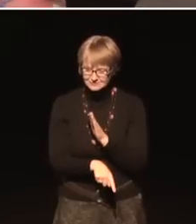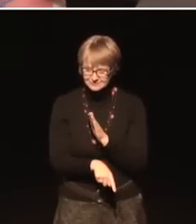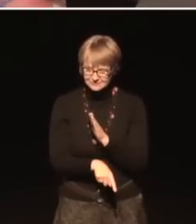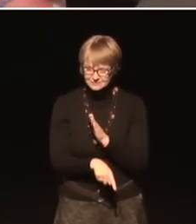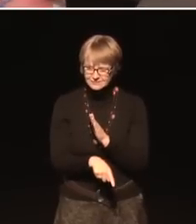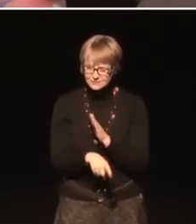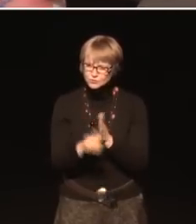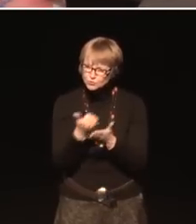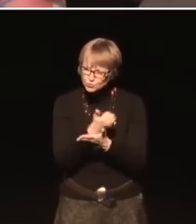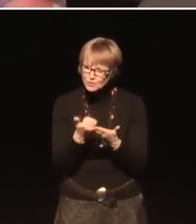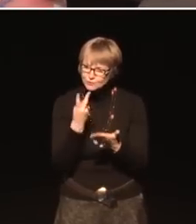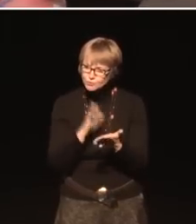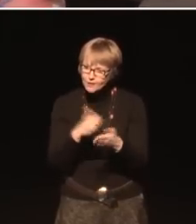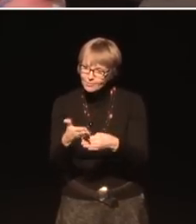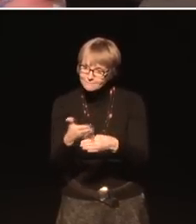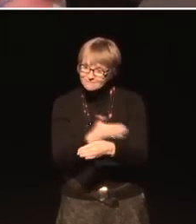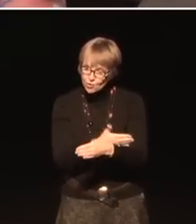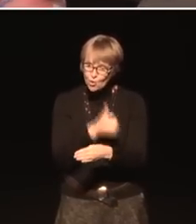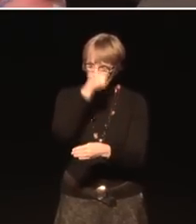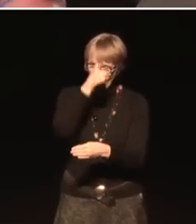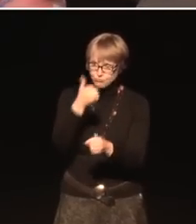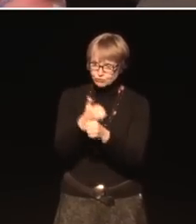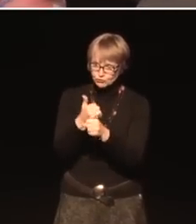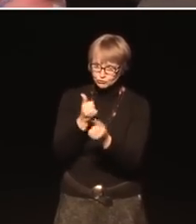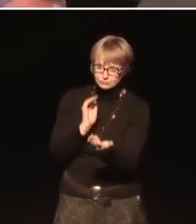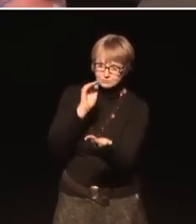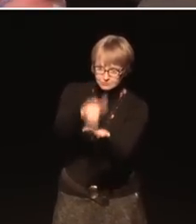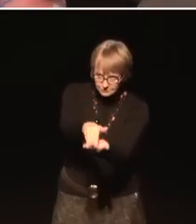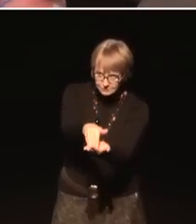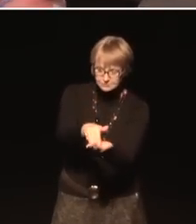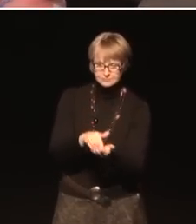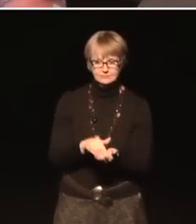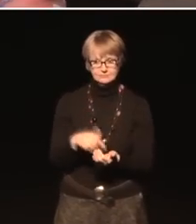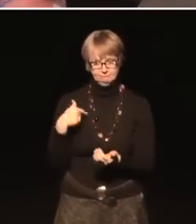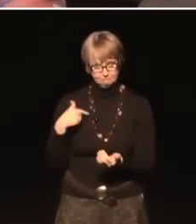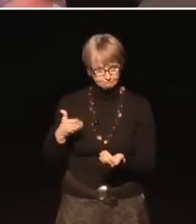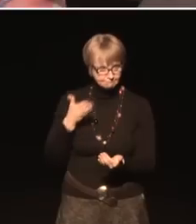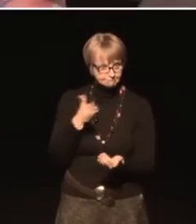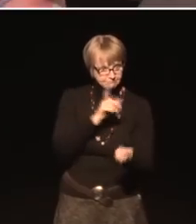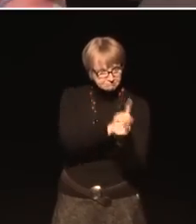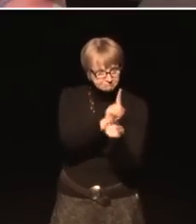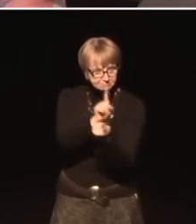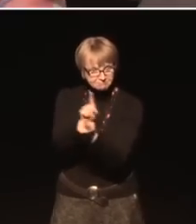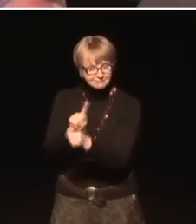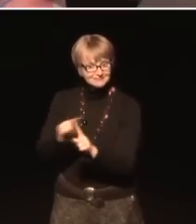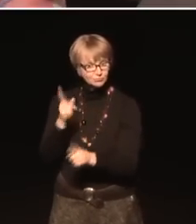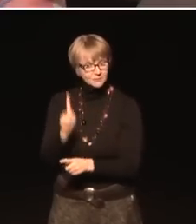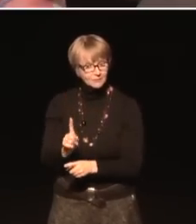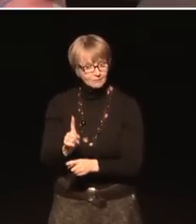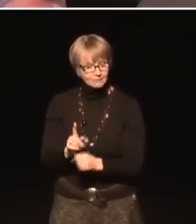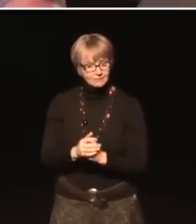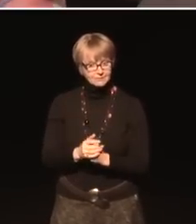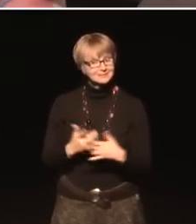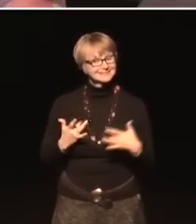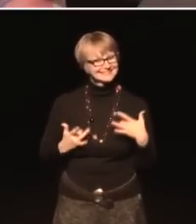optimum time is at least 2 months beforehand. So we go out and we go up there and we meet people. Now, the thing that's really interesting,